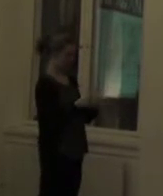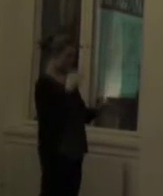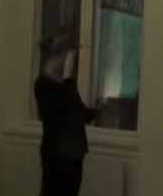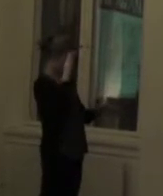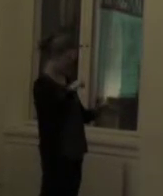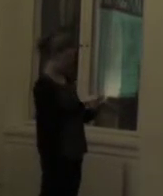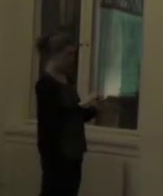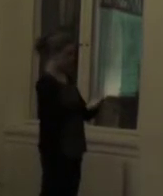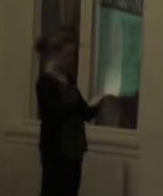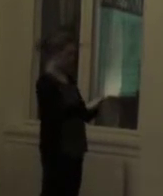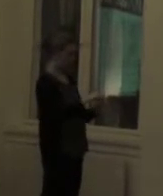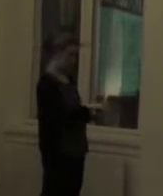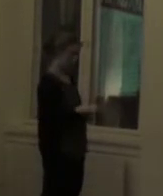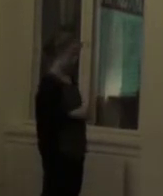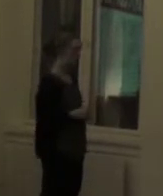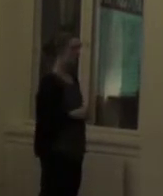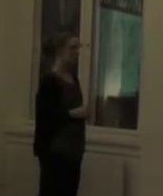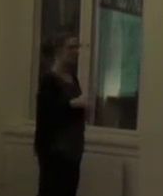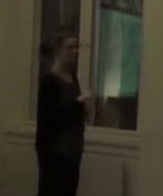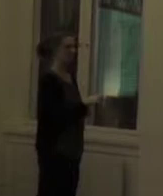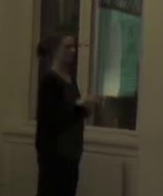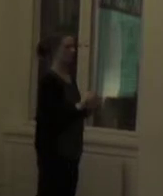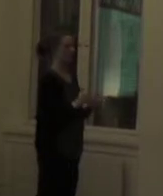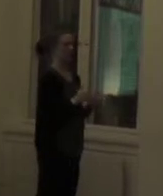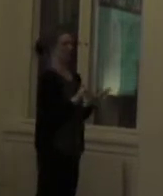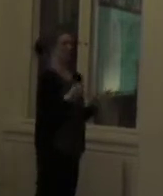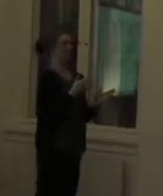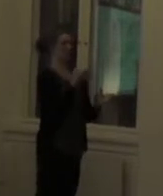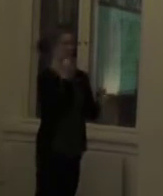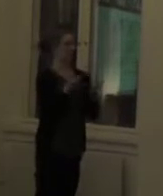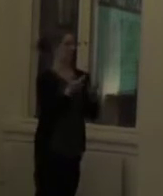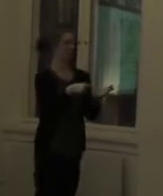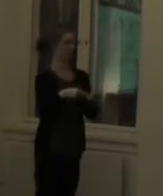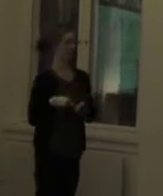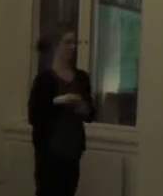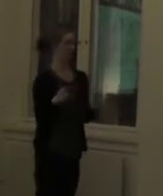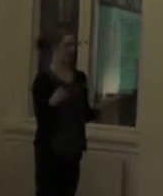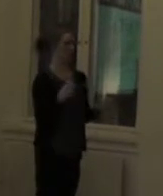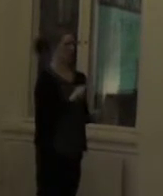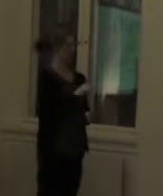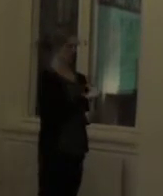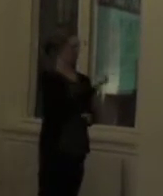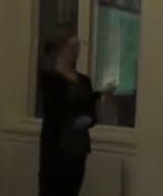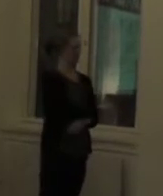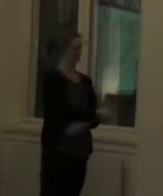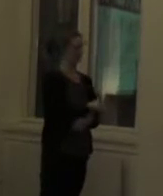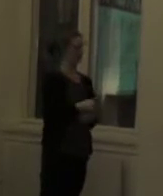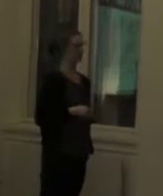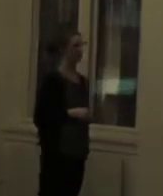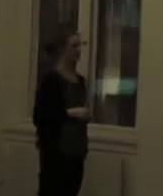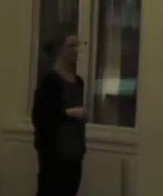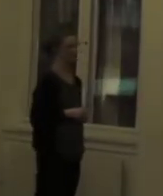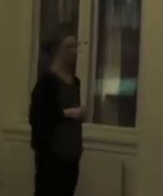Iraqi society, that's not available anywhere, except for the website.